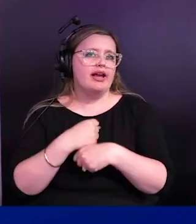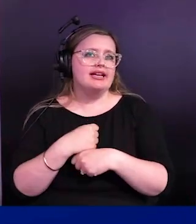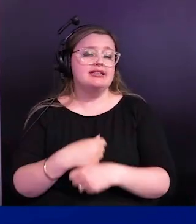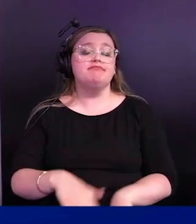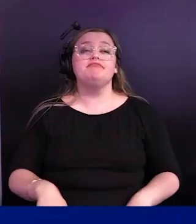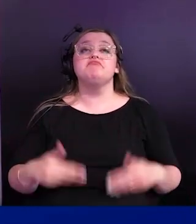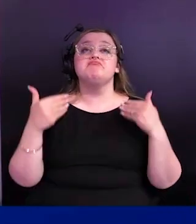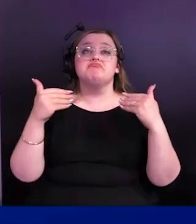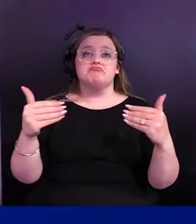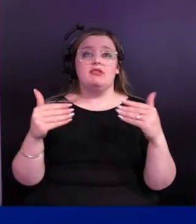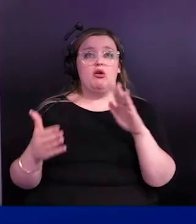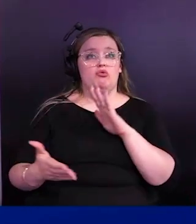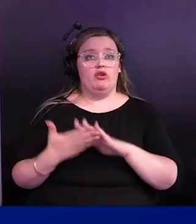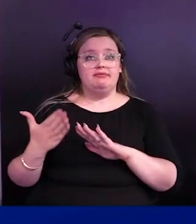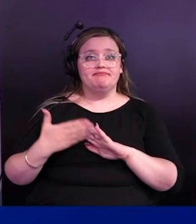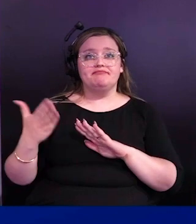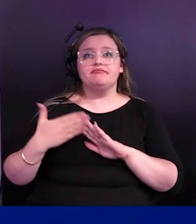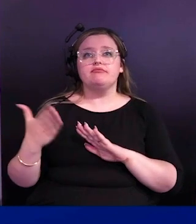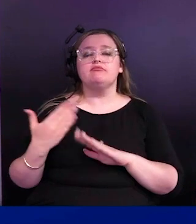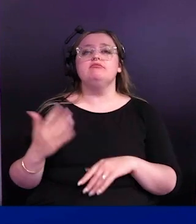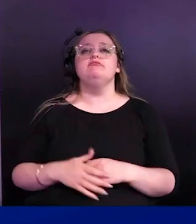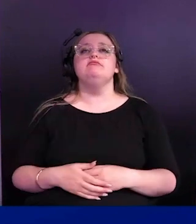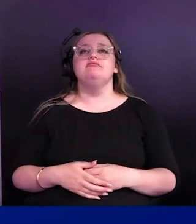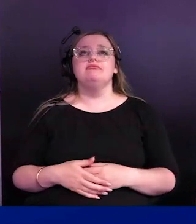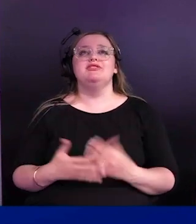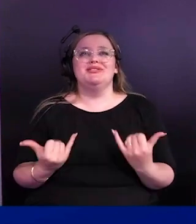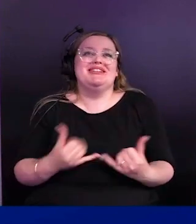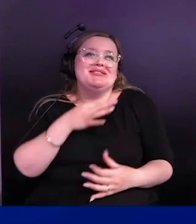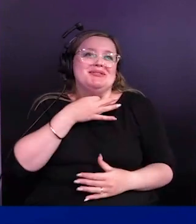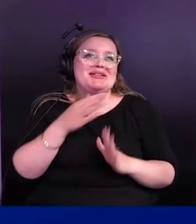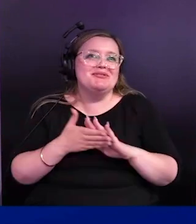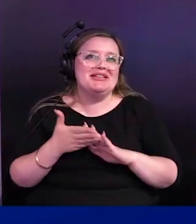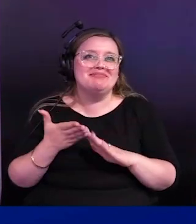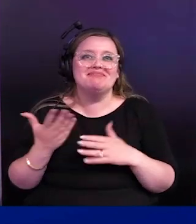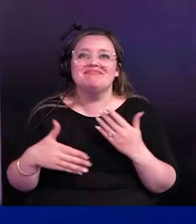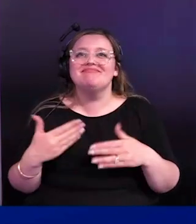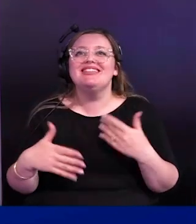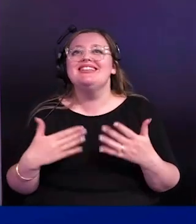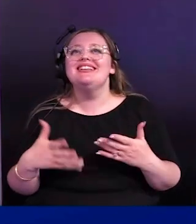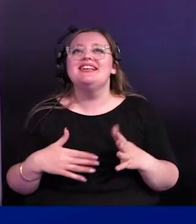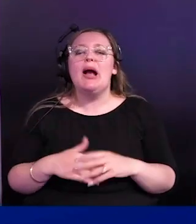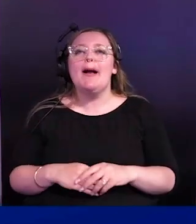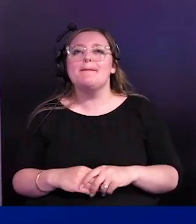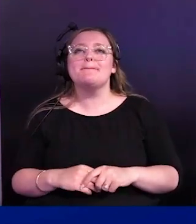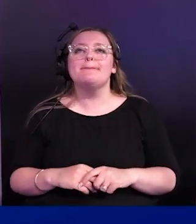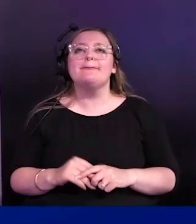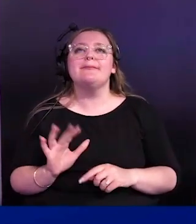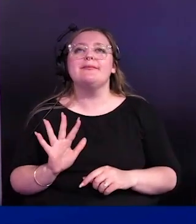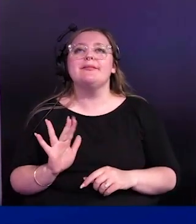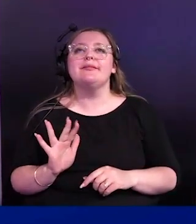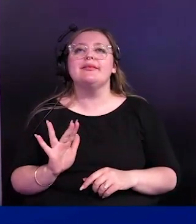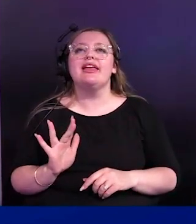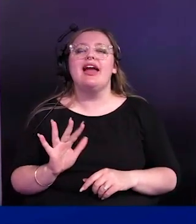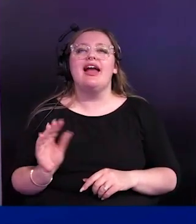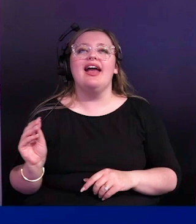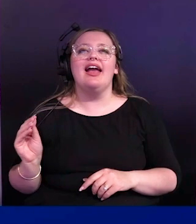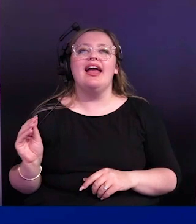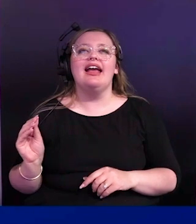query. The query is running, and I